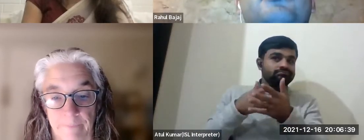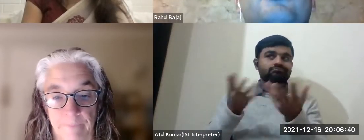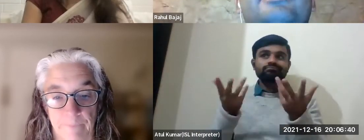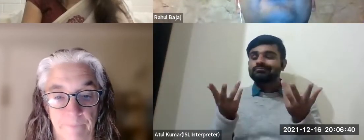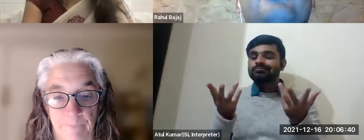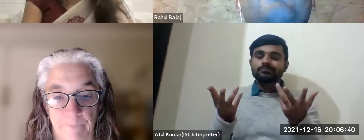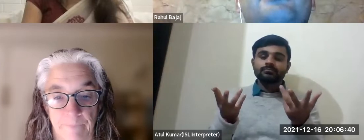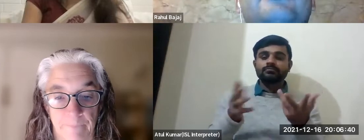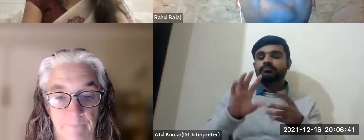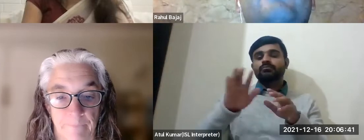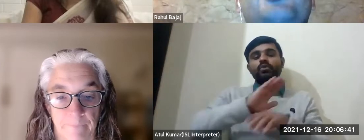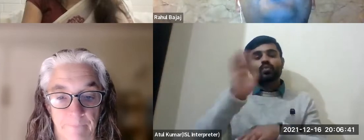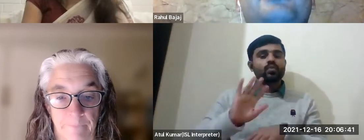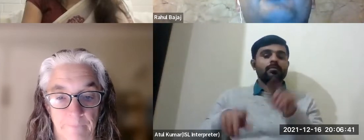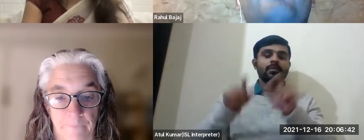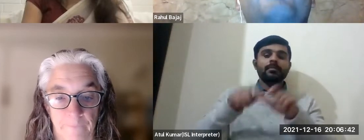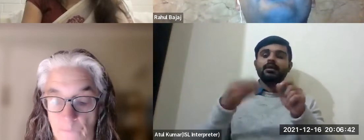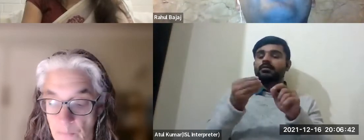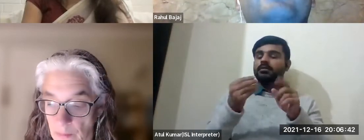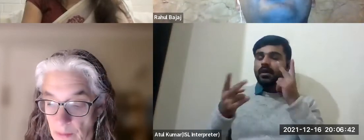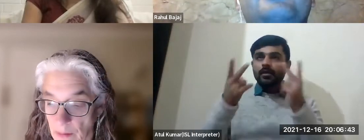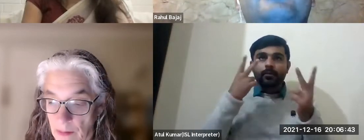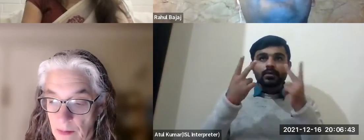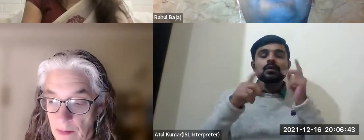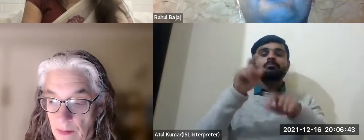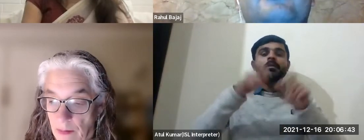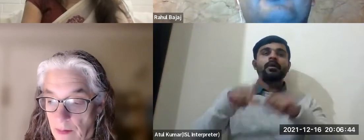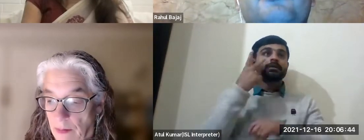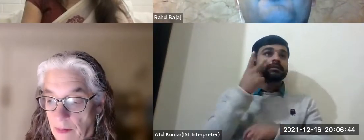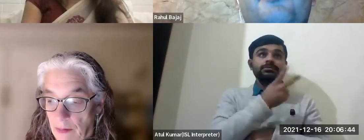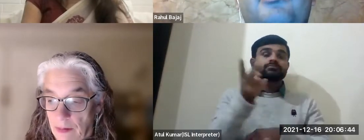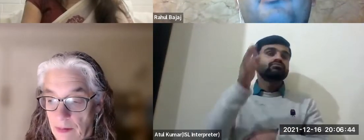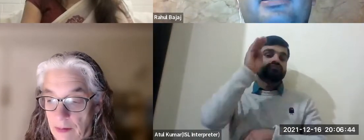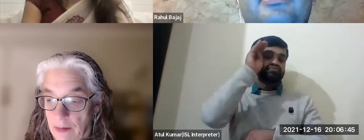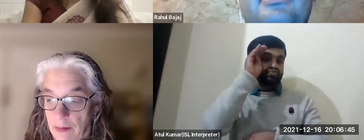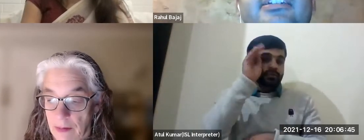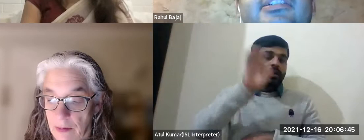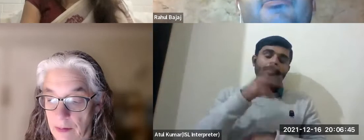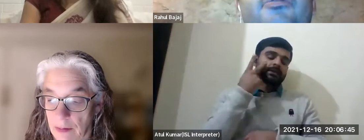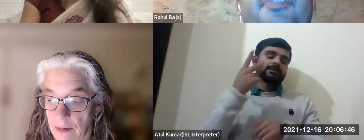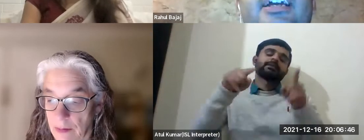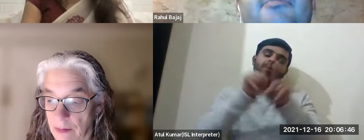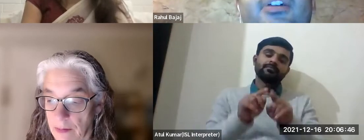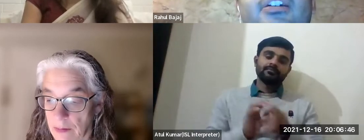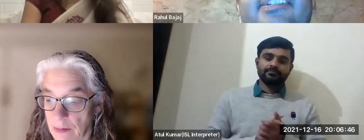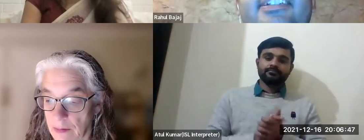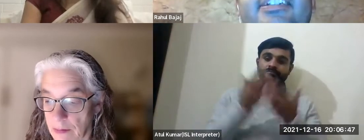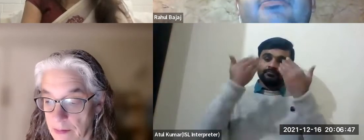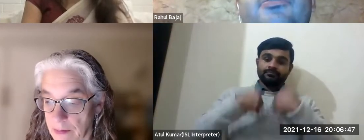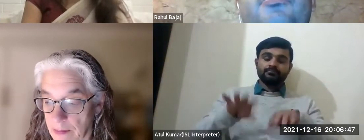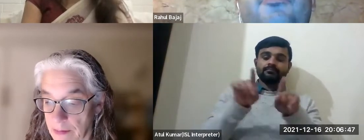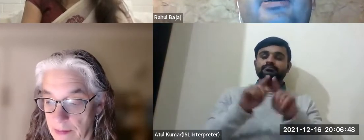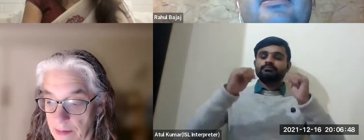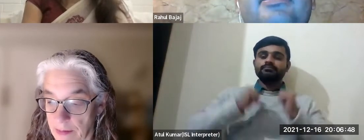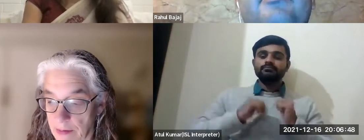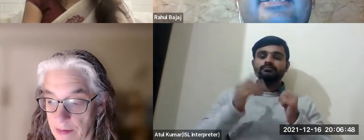know can sort of visualize how the people that they are listening to look like. So I'm sitting here